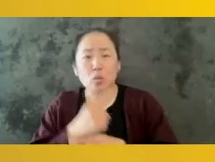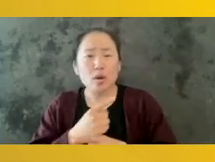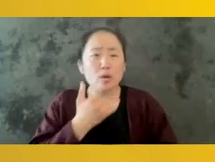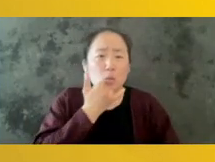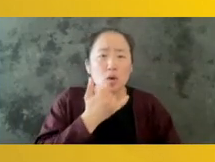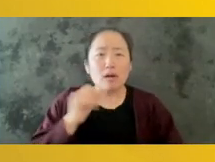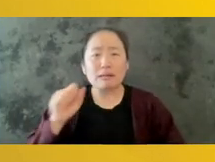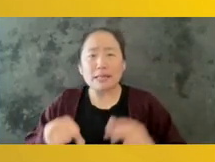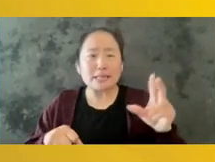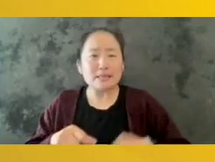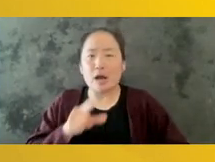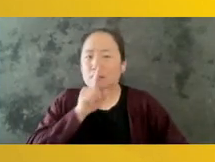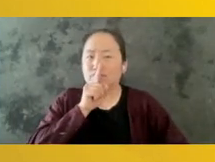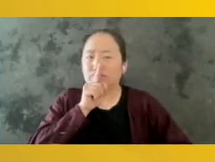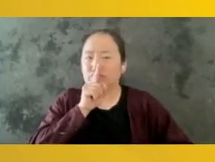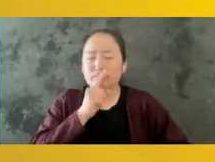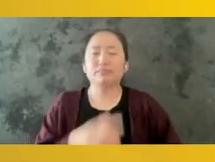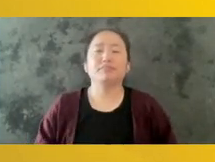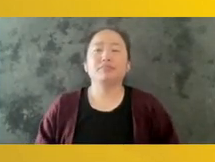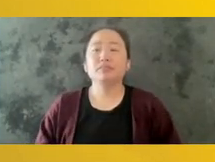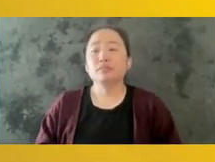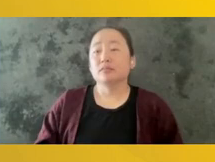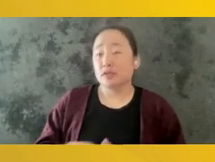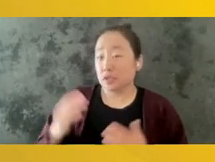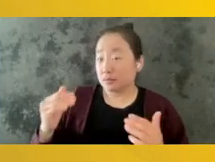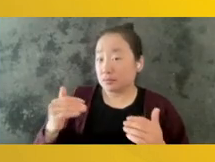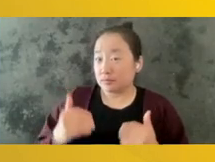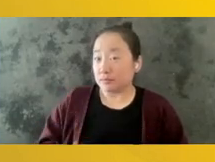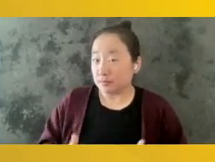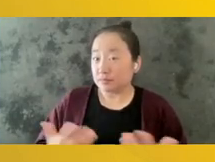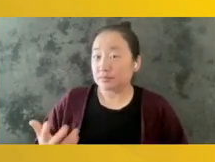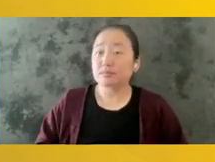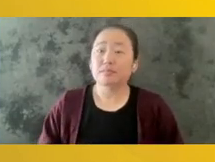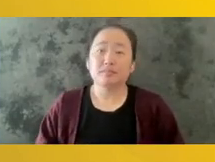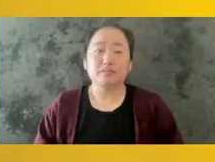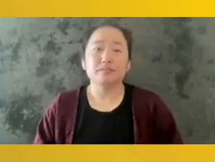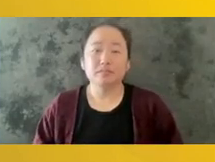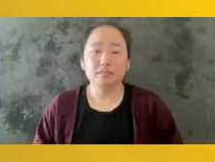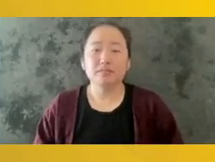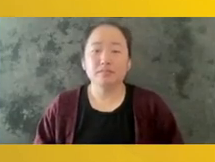Sarah, should we go to the next slide? Sure, next slide.